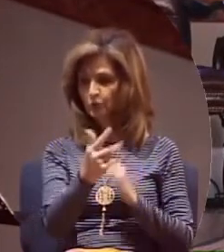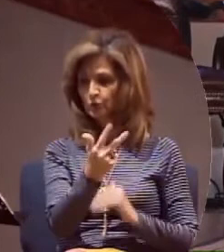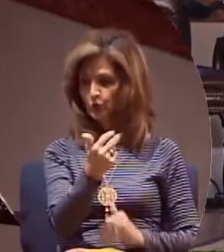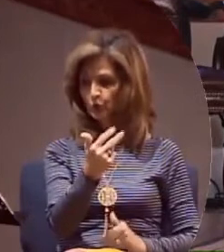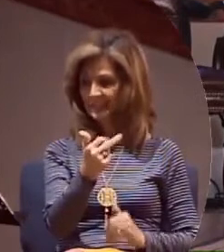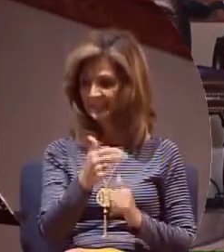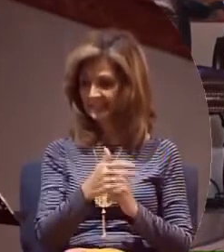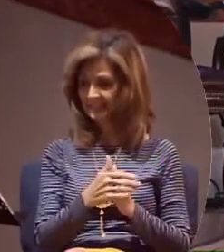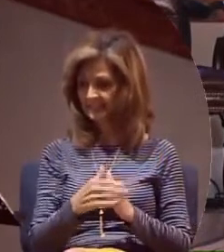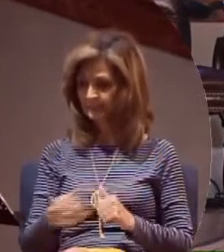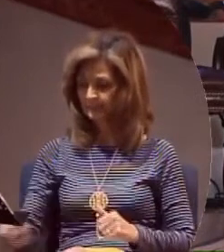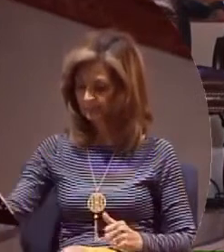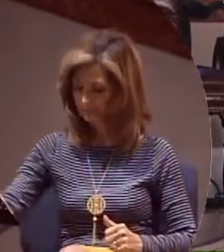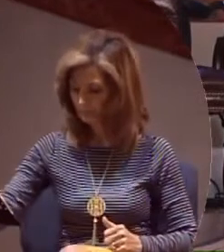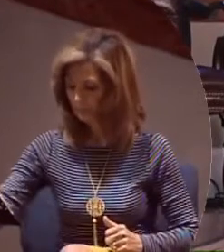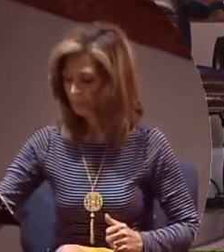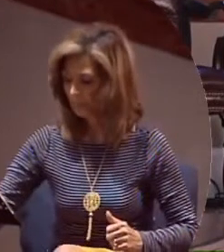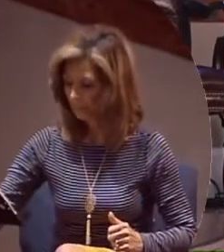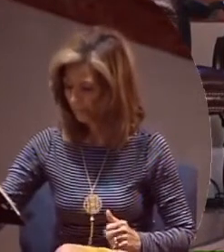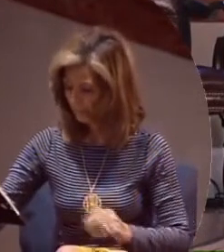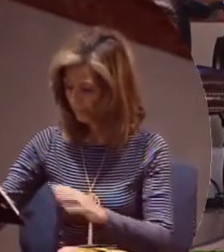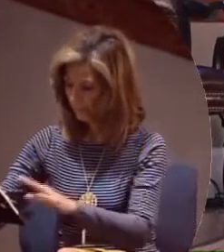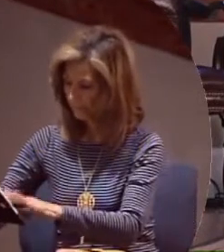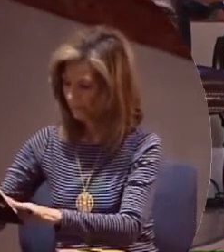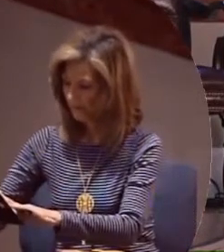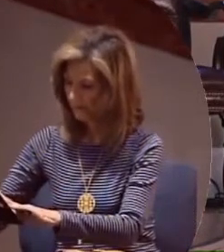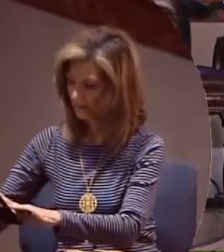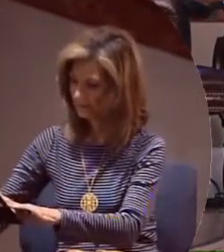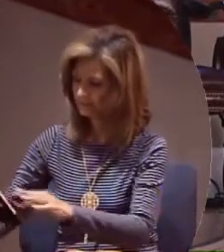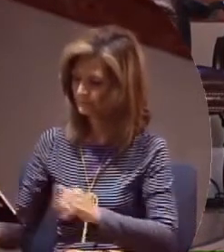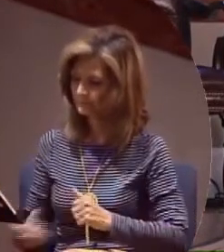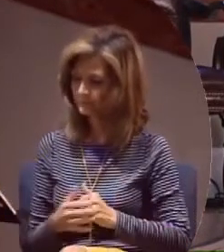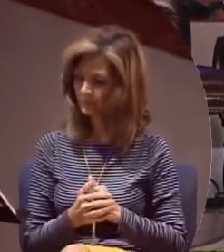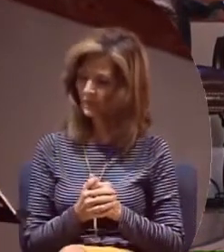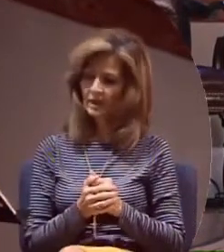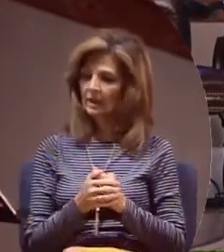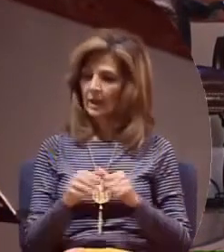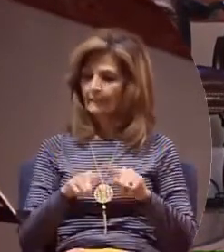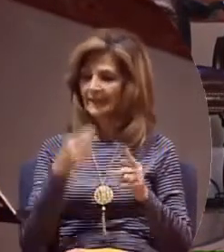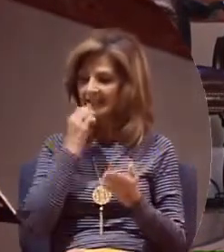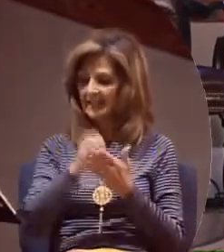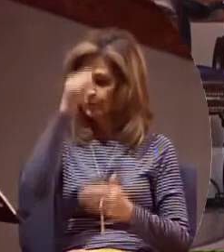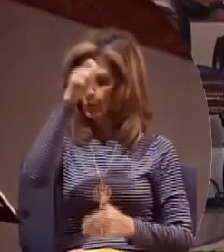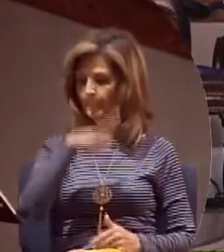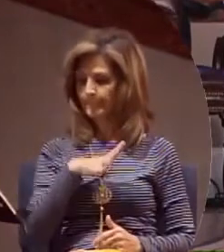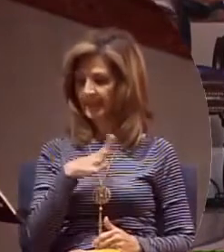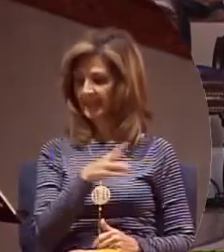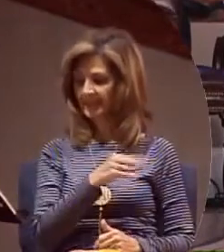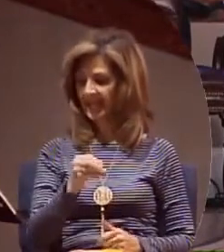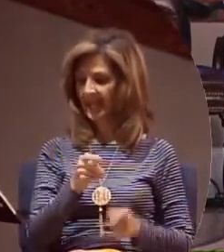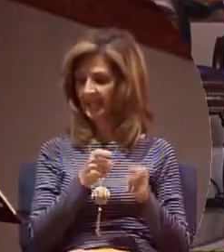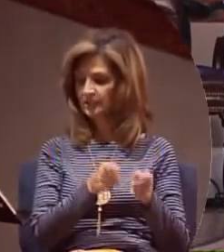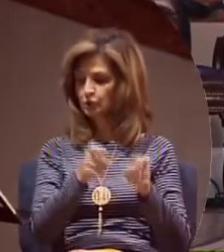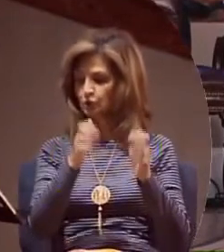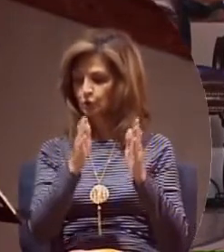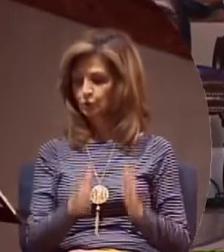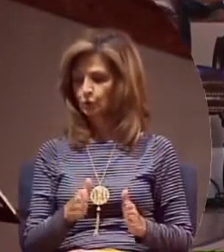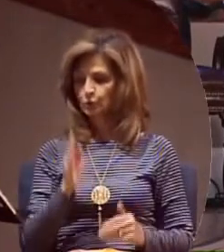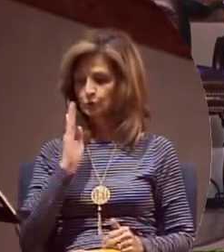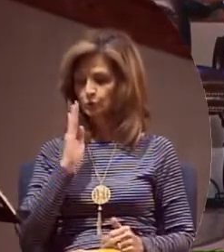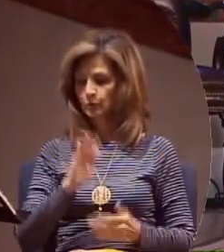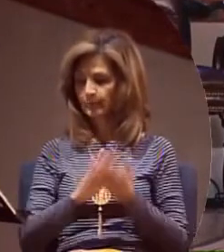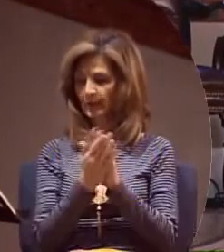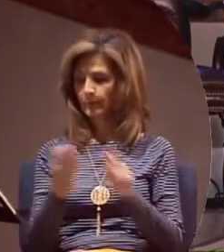13, and of course this is where we're at today, 2 Timothy 3:13. But evil men and seducers shall